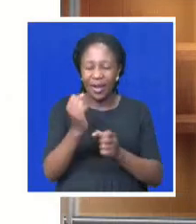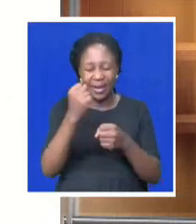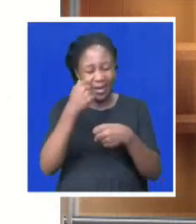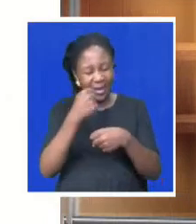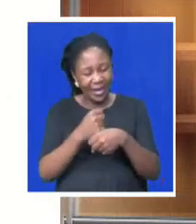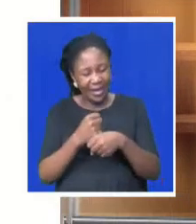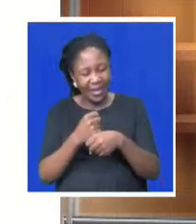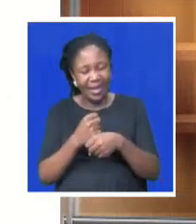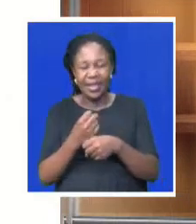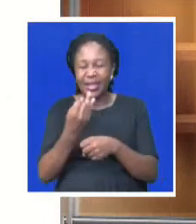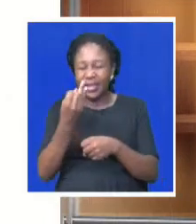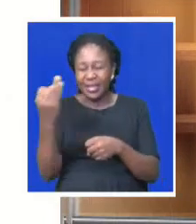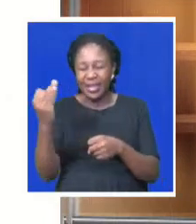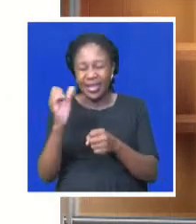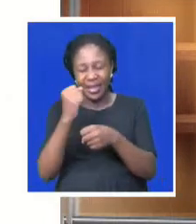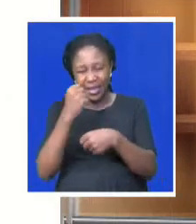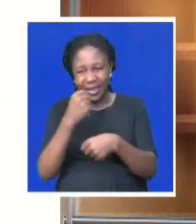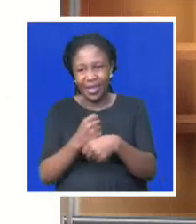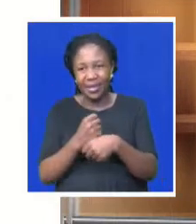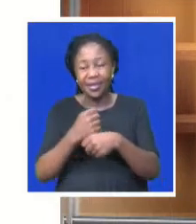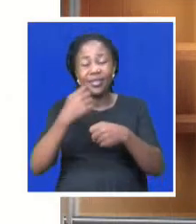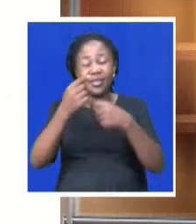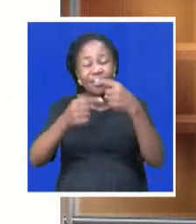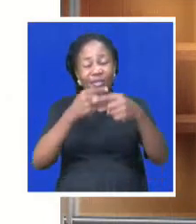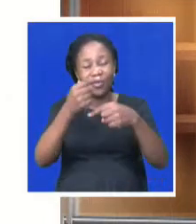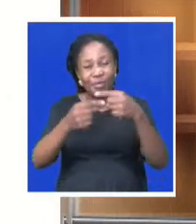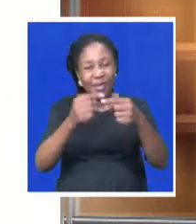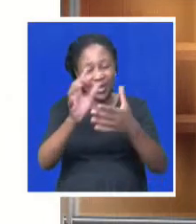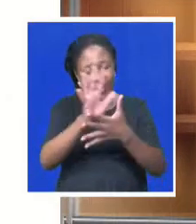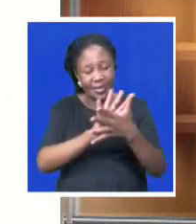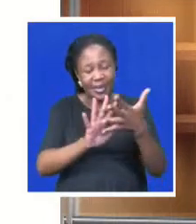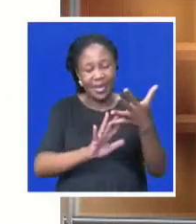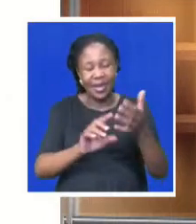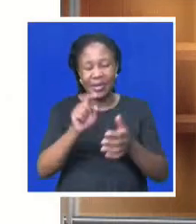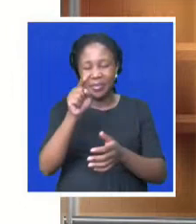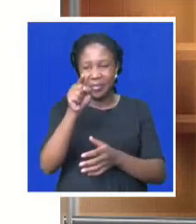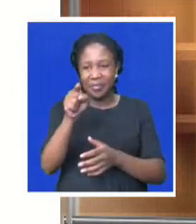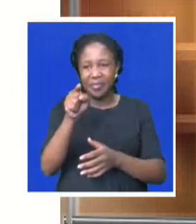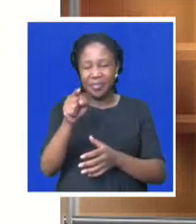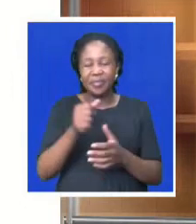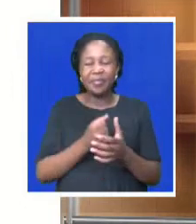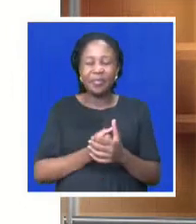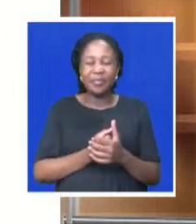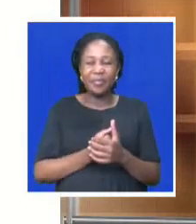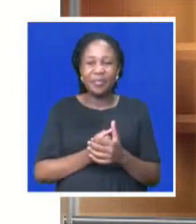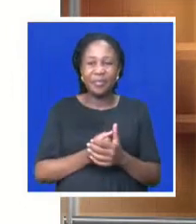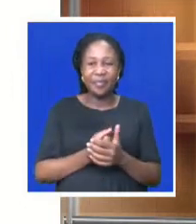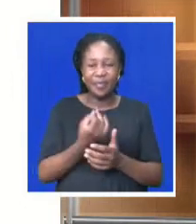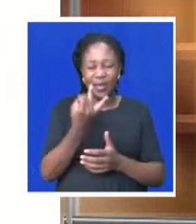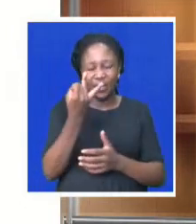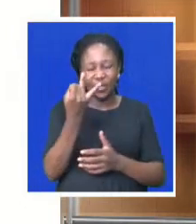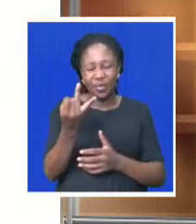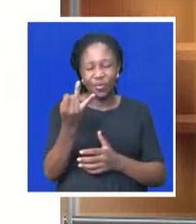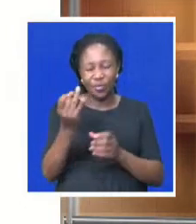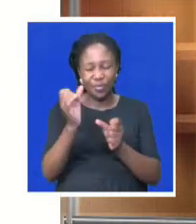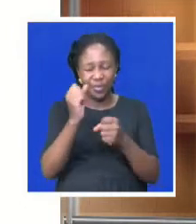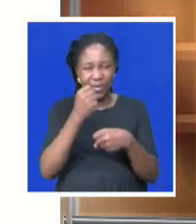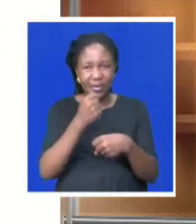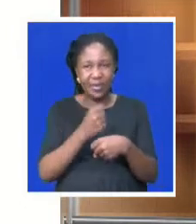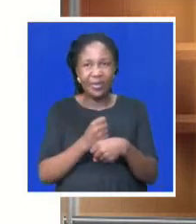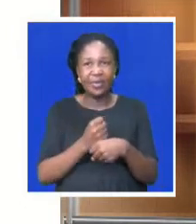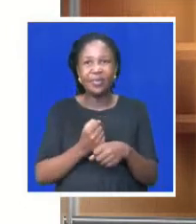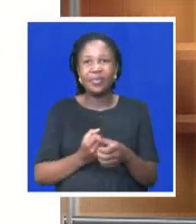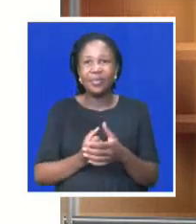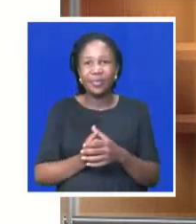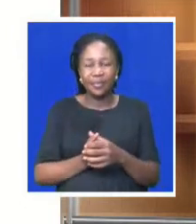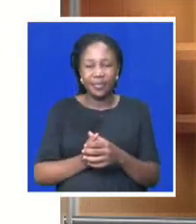order of this narrative text. It takes place in 2 days, from home, the first day, to the stream and back